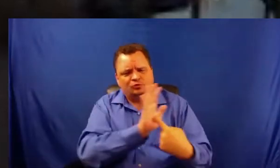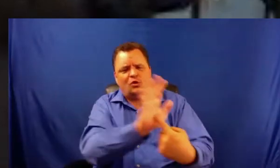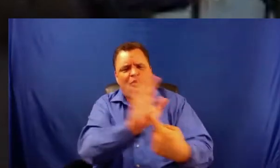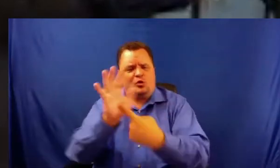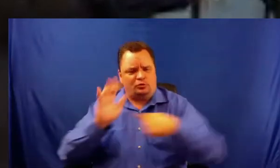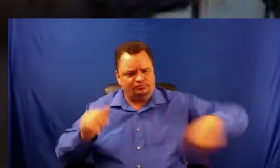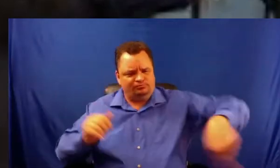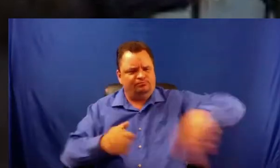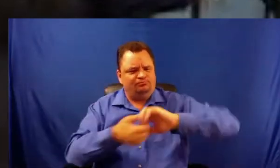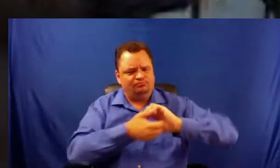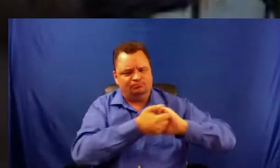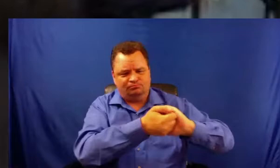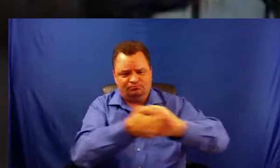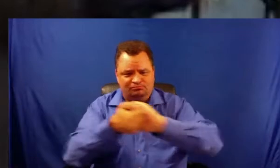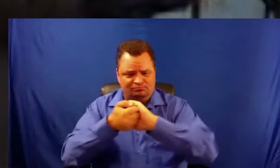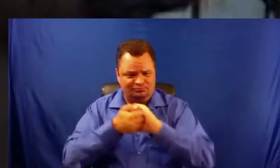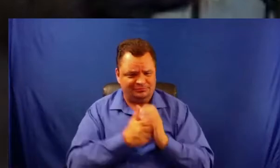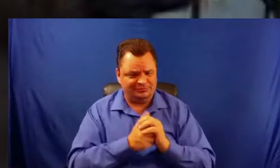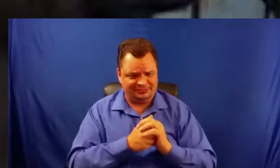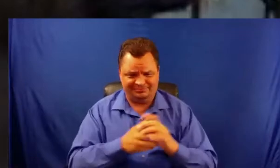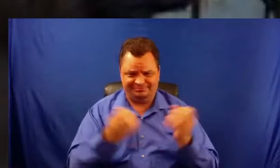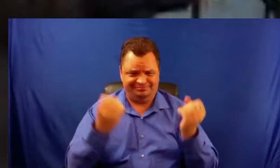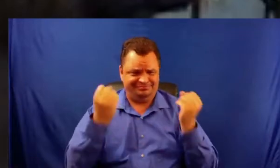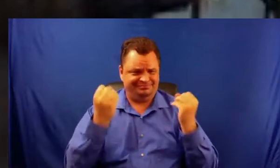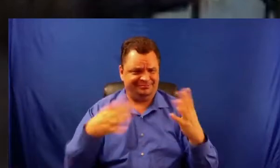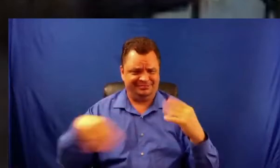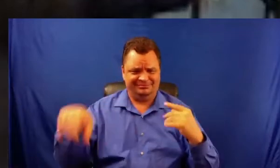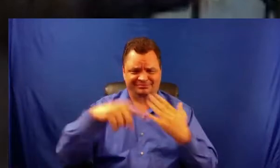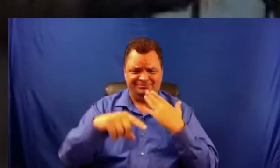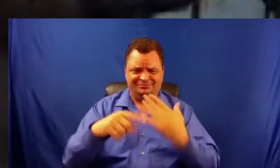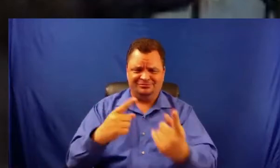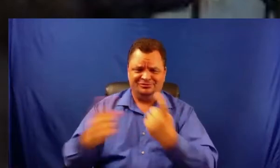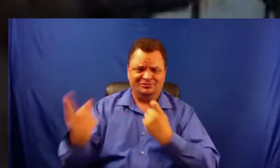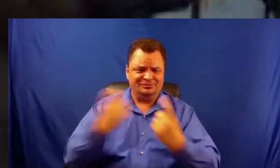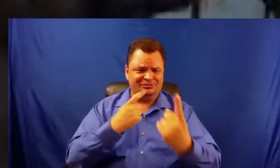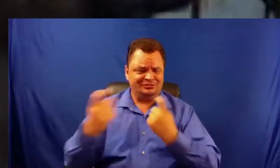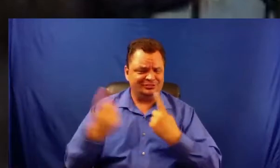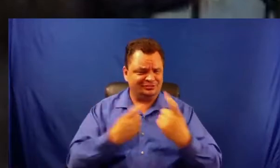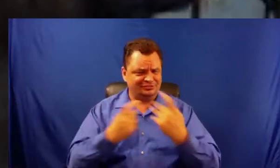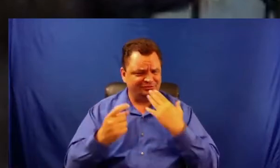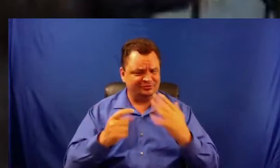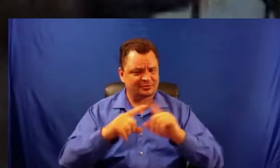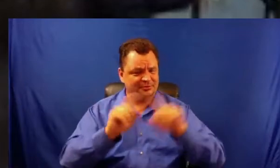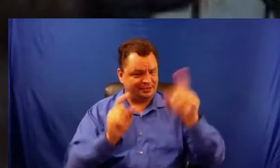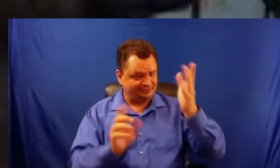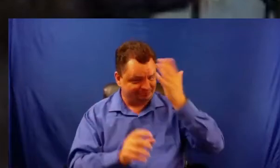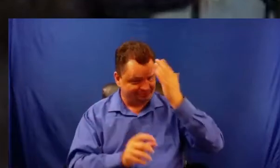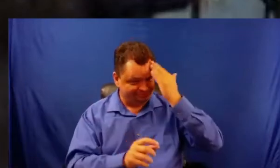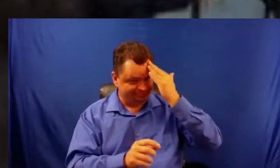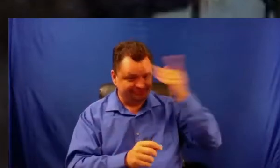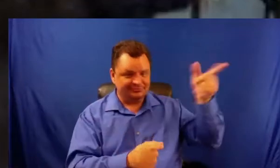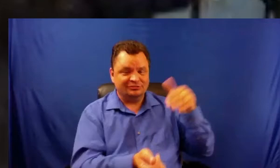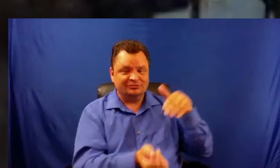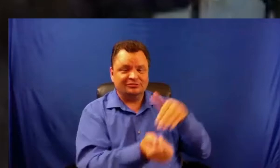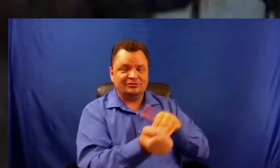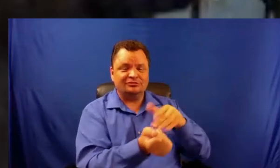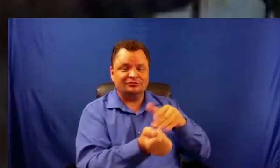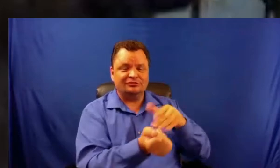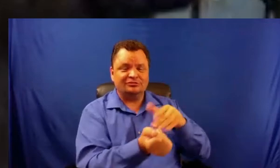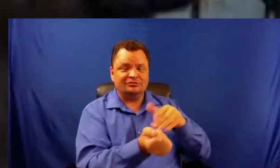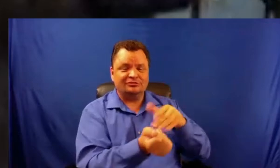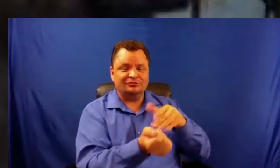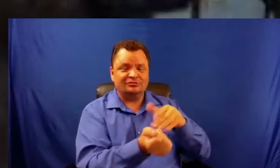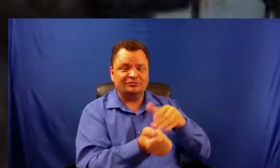always really good, but know that that Dr. Johnson is meeting routinely and keeping in close